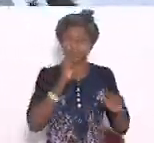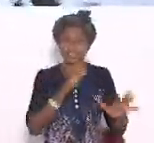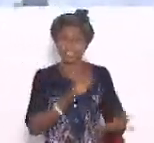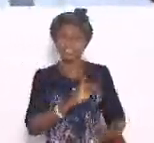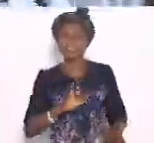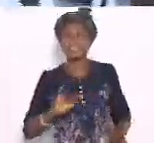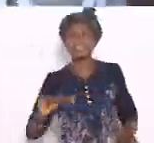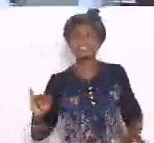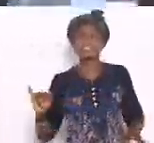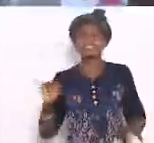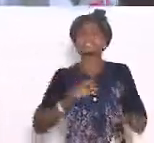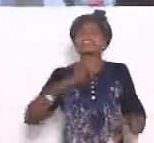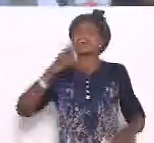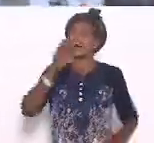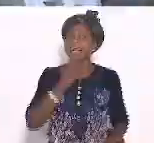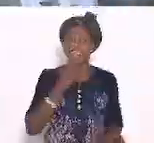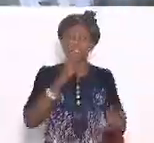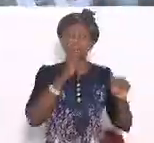con